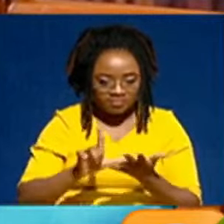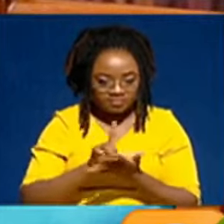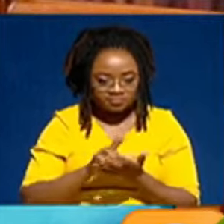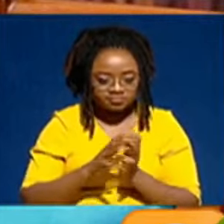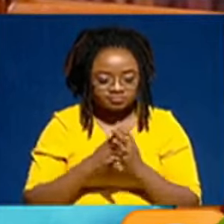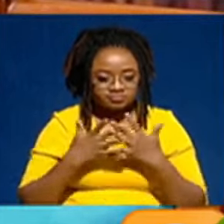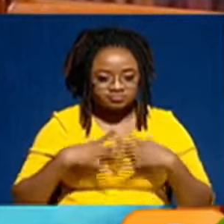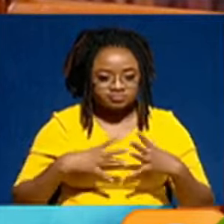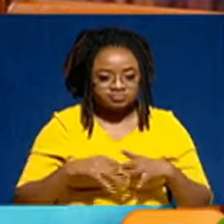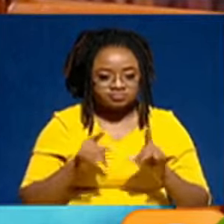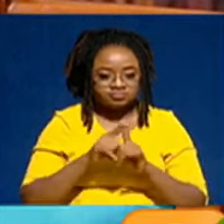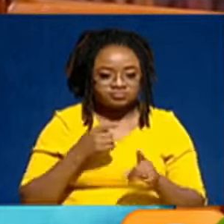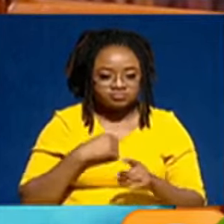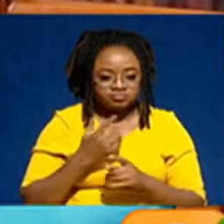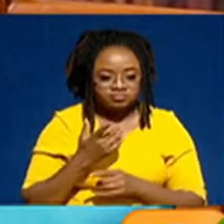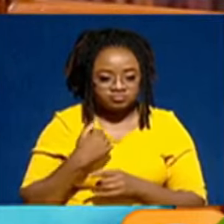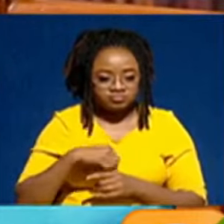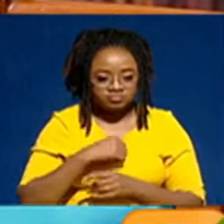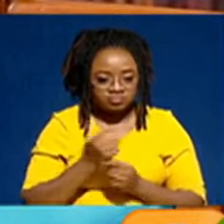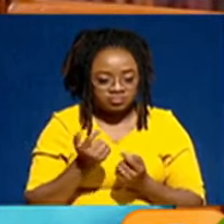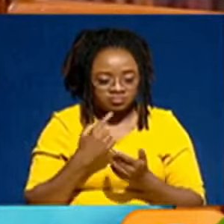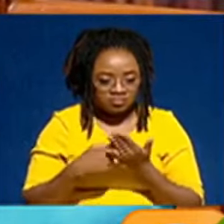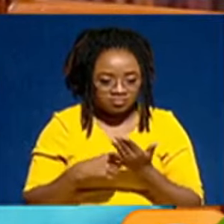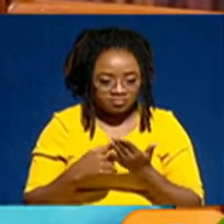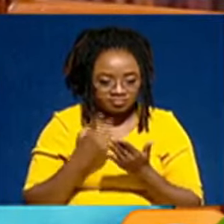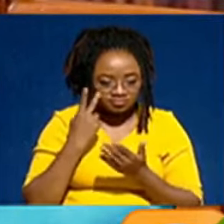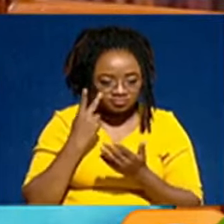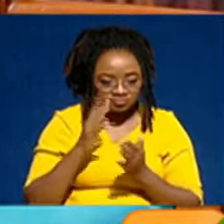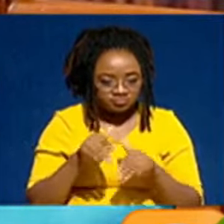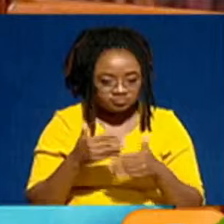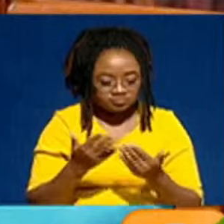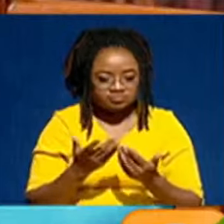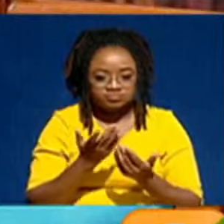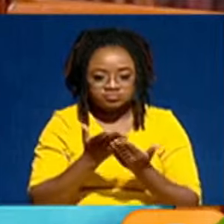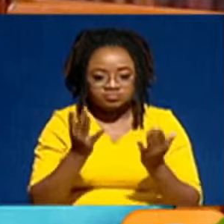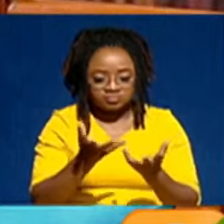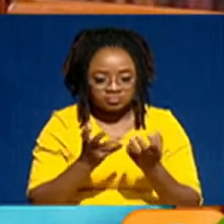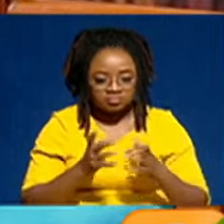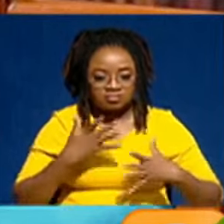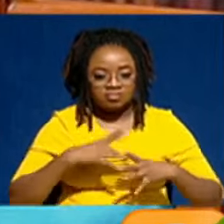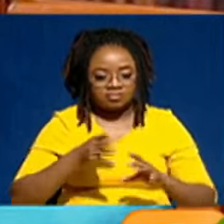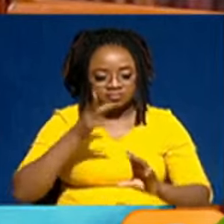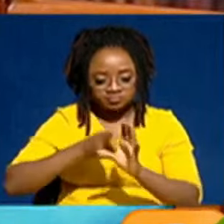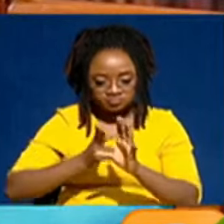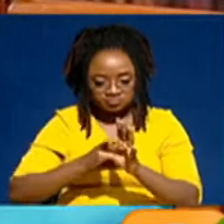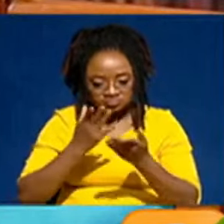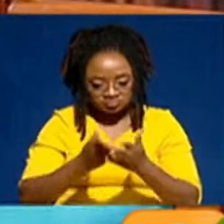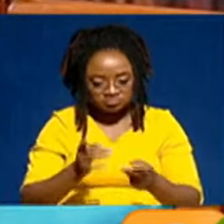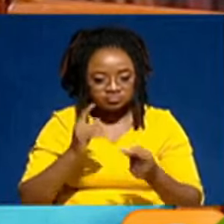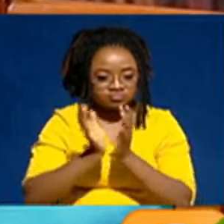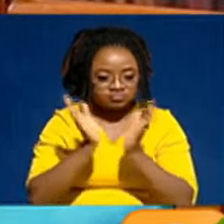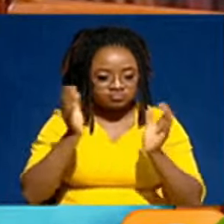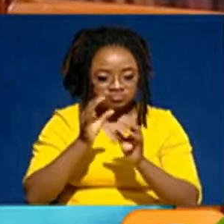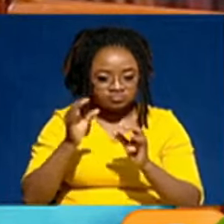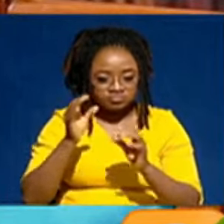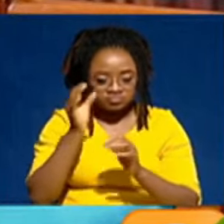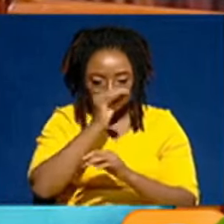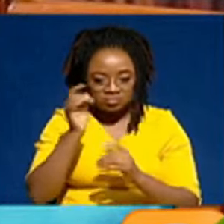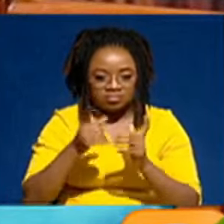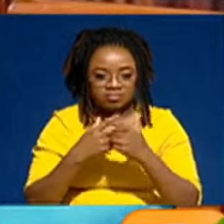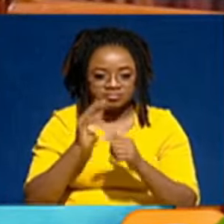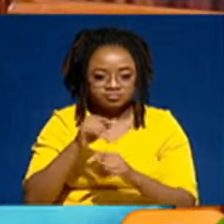generally called area plans or neighborhood plans. So we need citizens to be able to participate in this and to be able to then feed into what we call